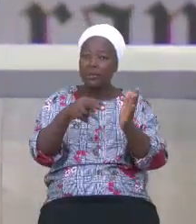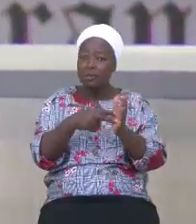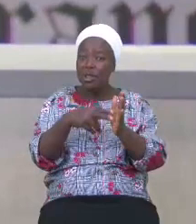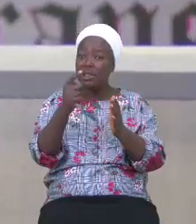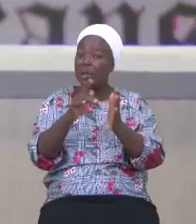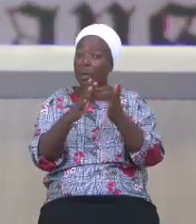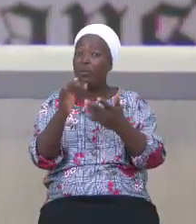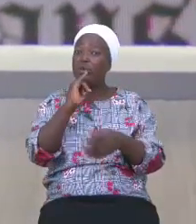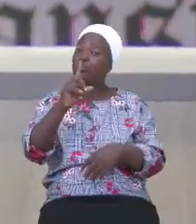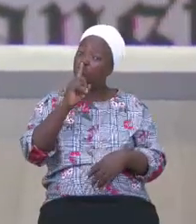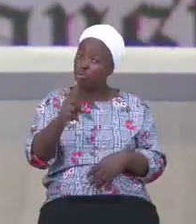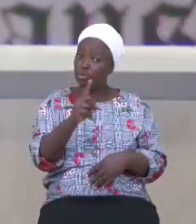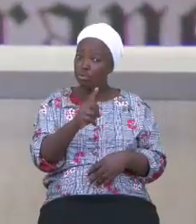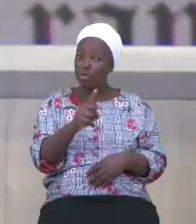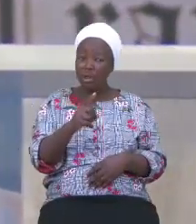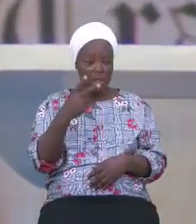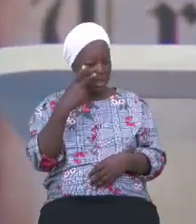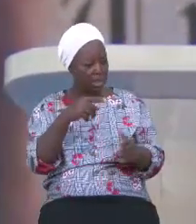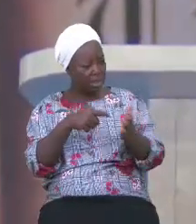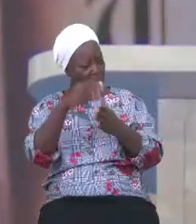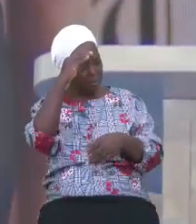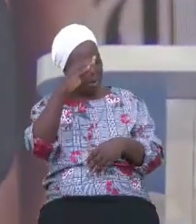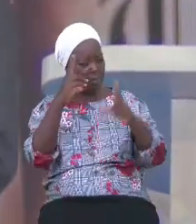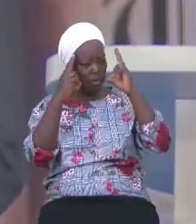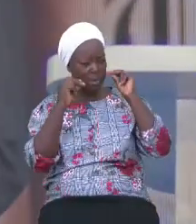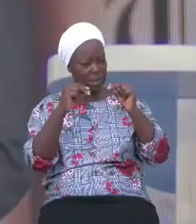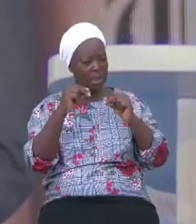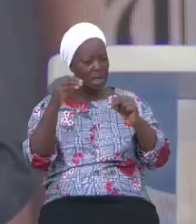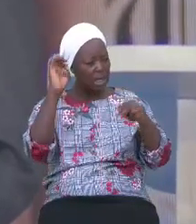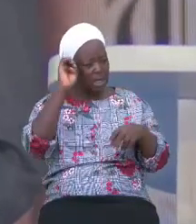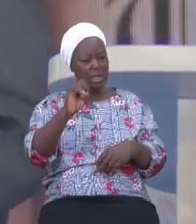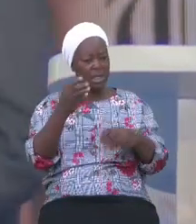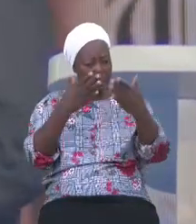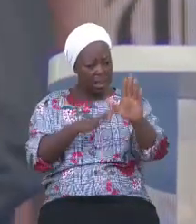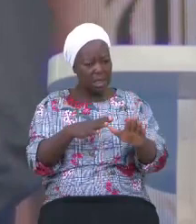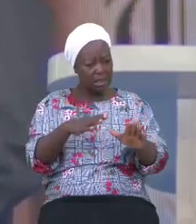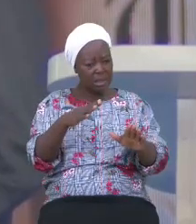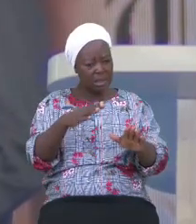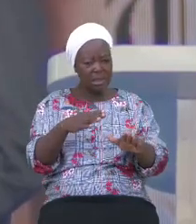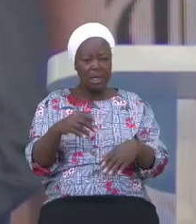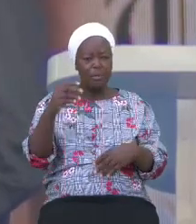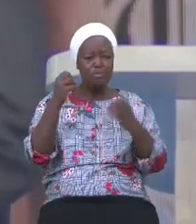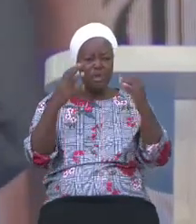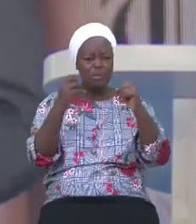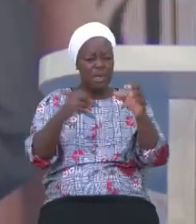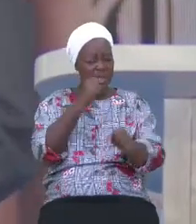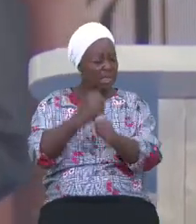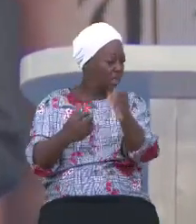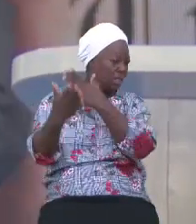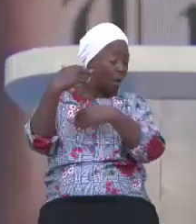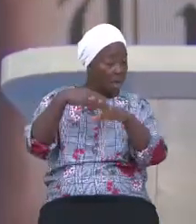Bible is true. Look at this man, Moses. He died thousands of years ago, and